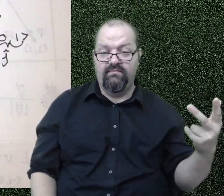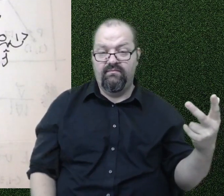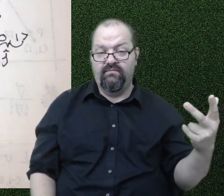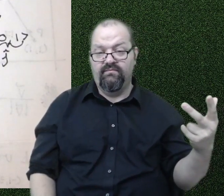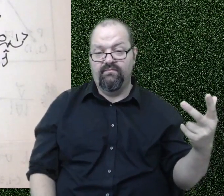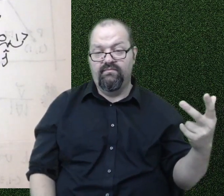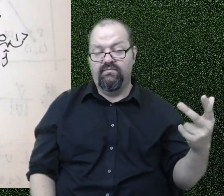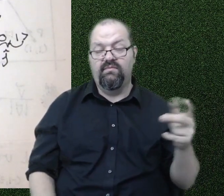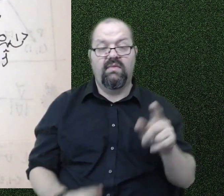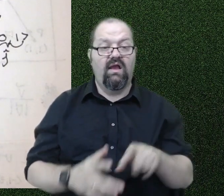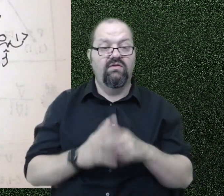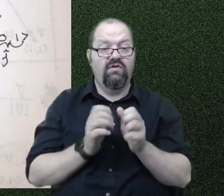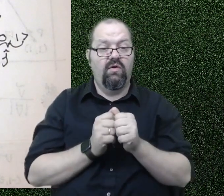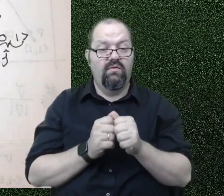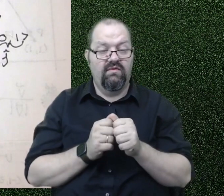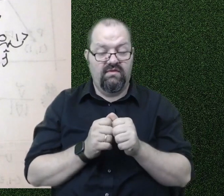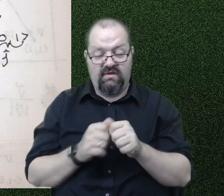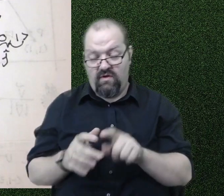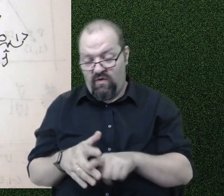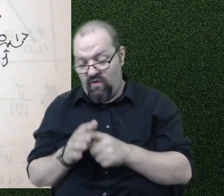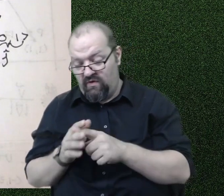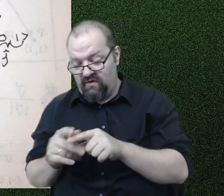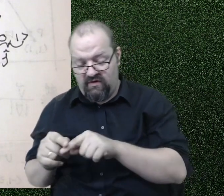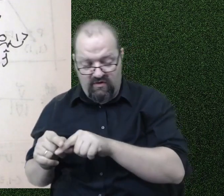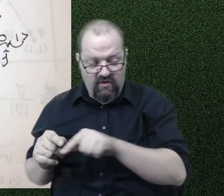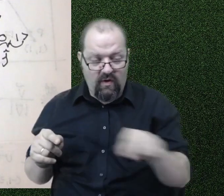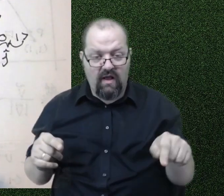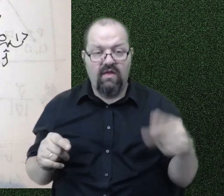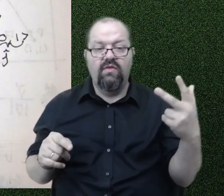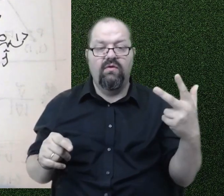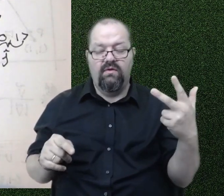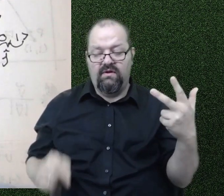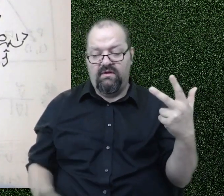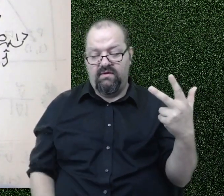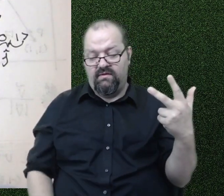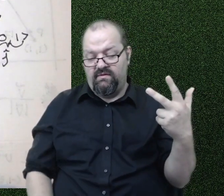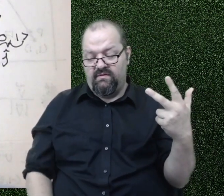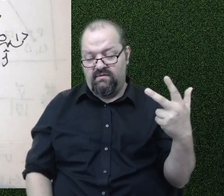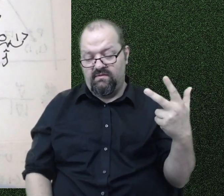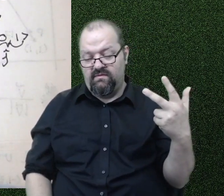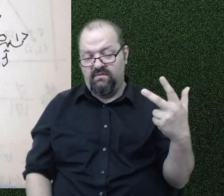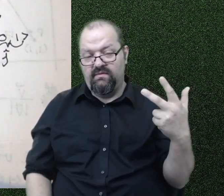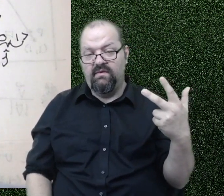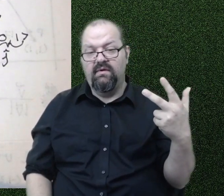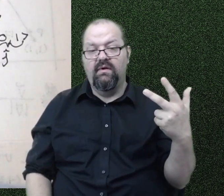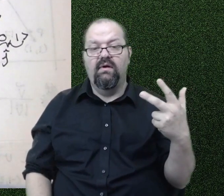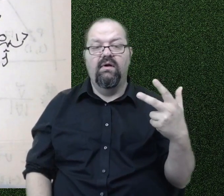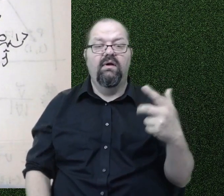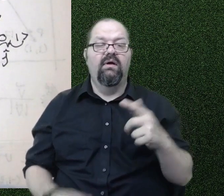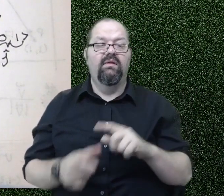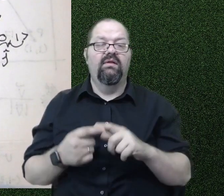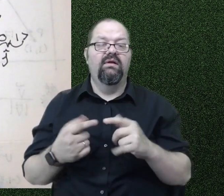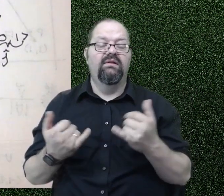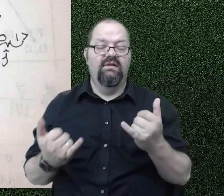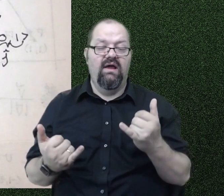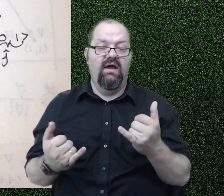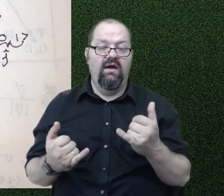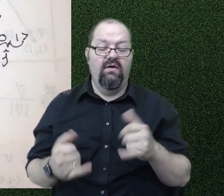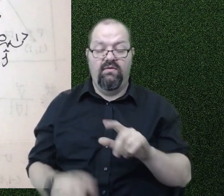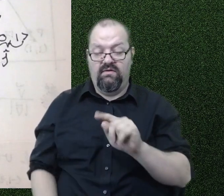I start at the origin and I go out to 3. Well, this says, if I'm adding tip to